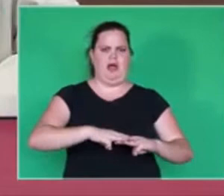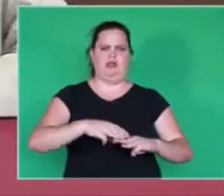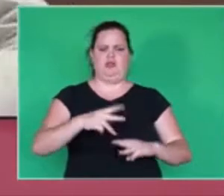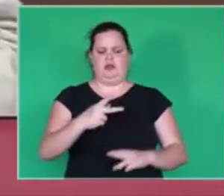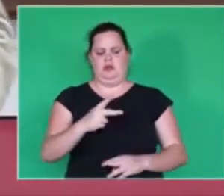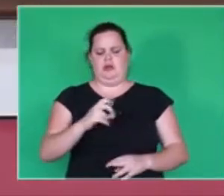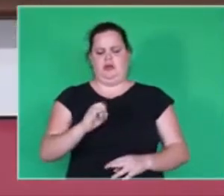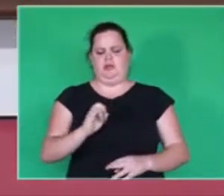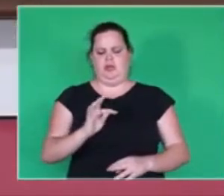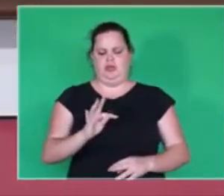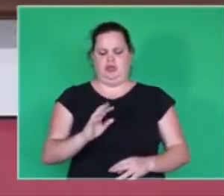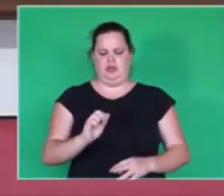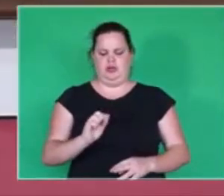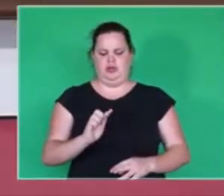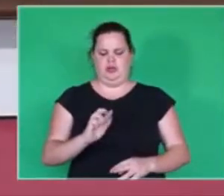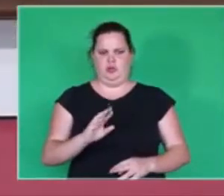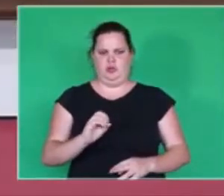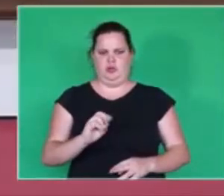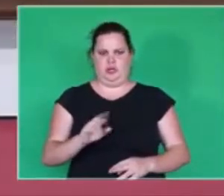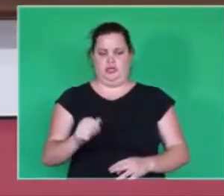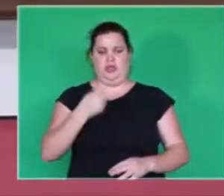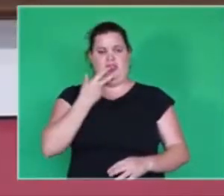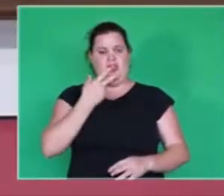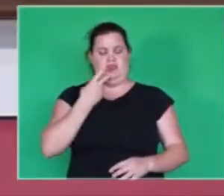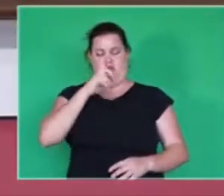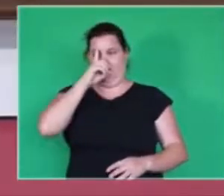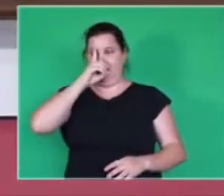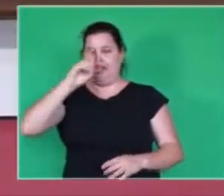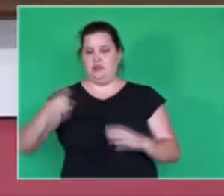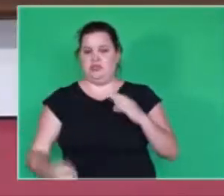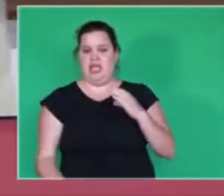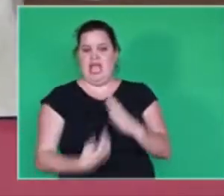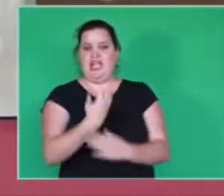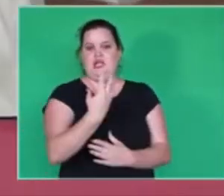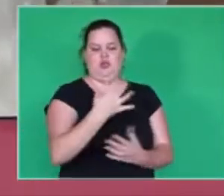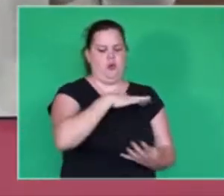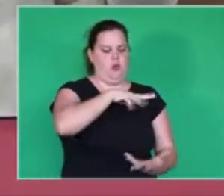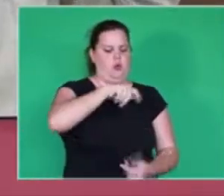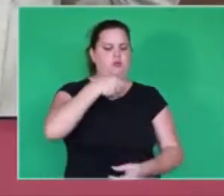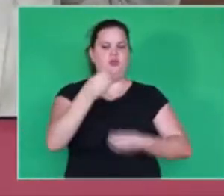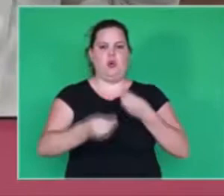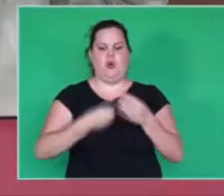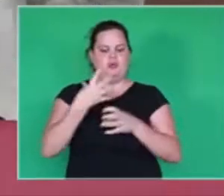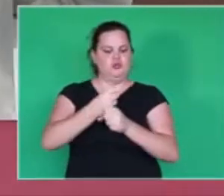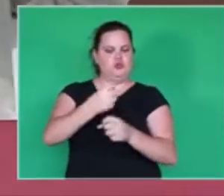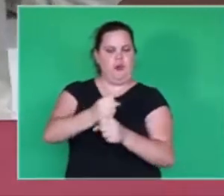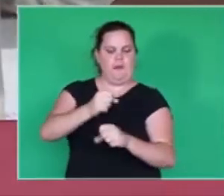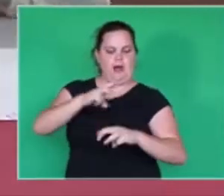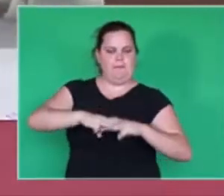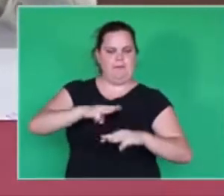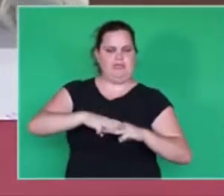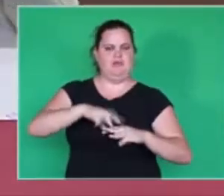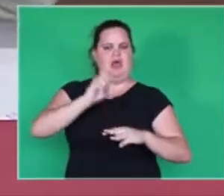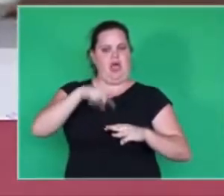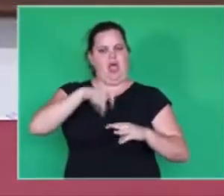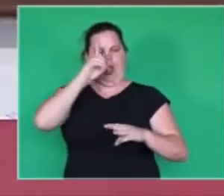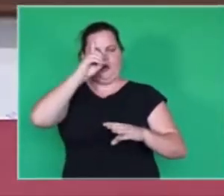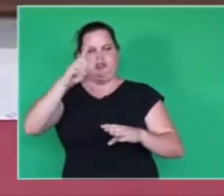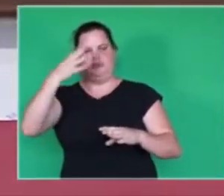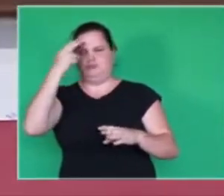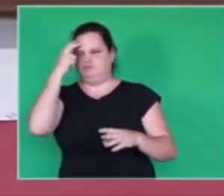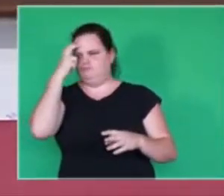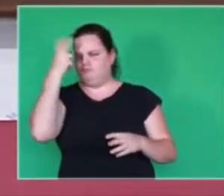Pythagoras, he came, and he said that God had made the world with calculations, the God of